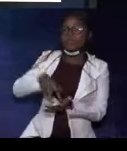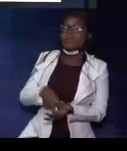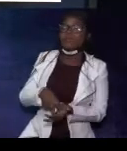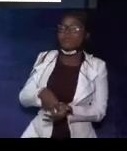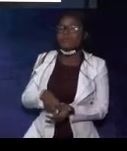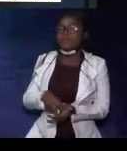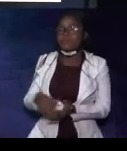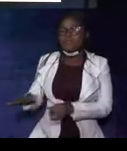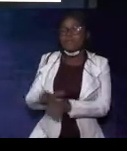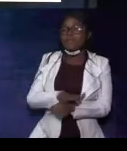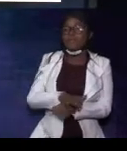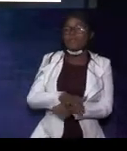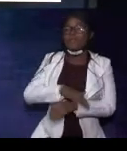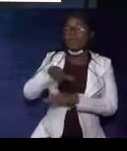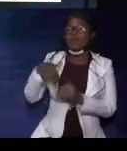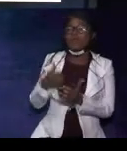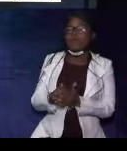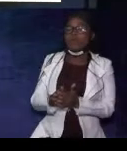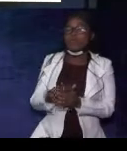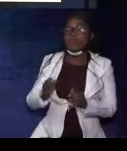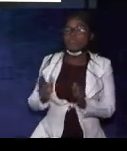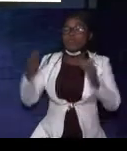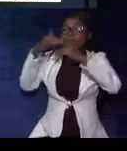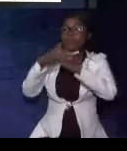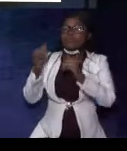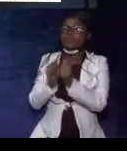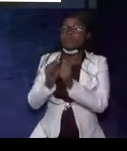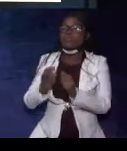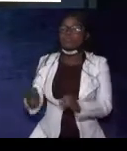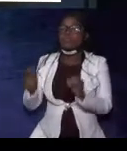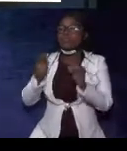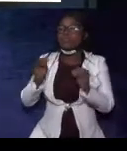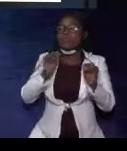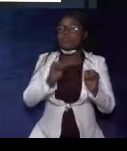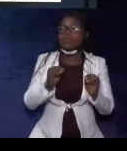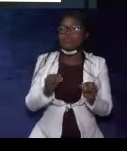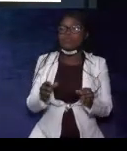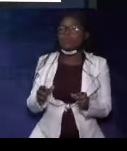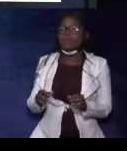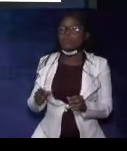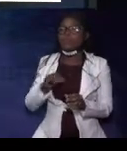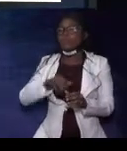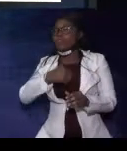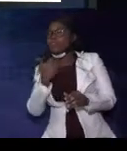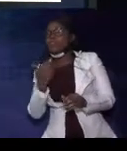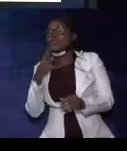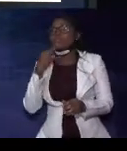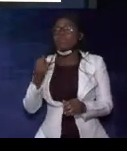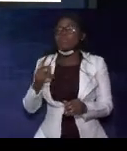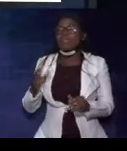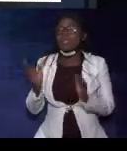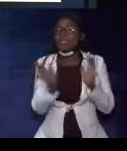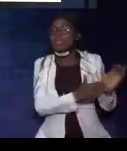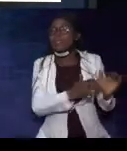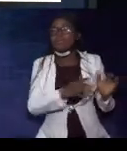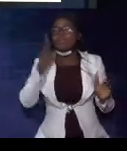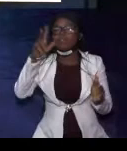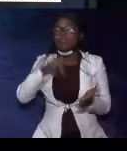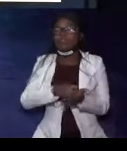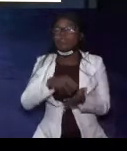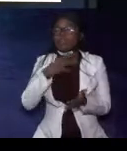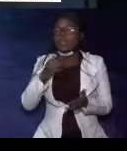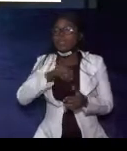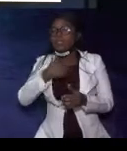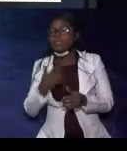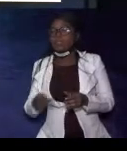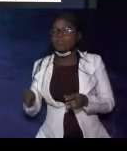from billion to trillion. So fill all the spaces with 0 except the first one. So you don't need to fill the first space here with